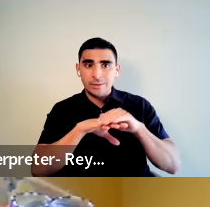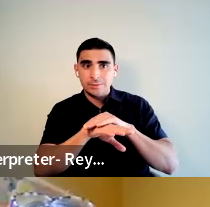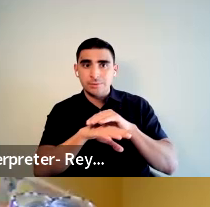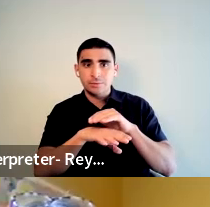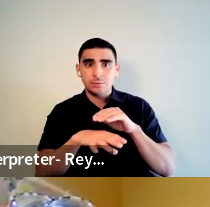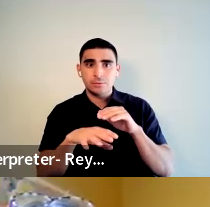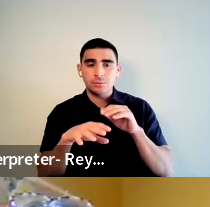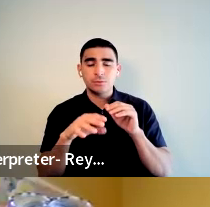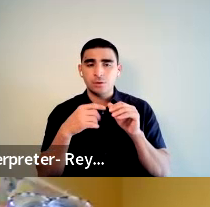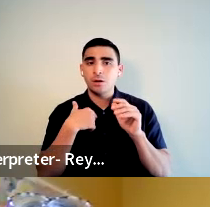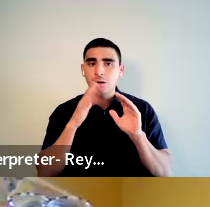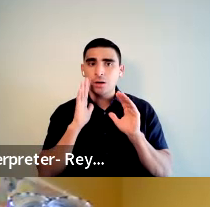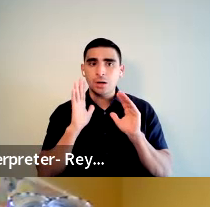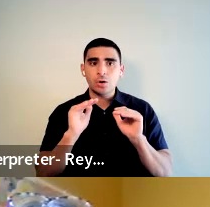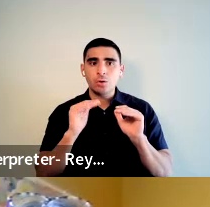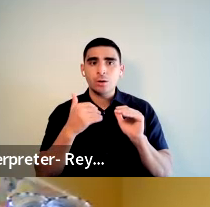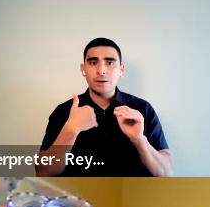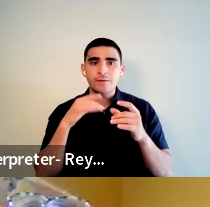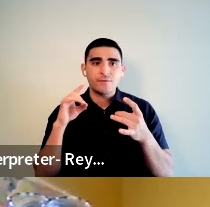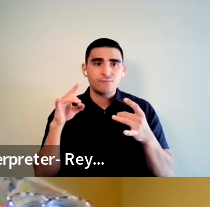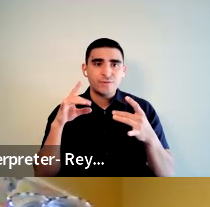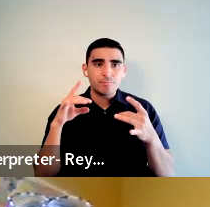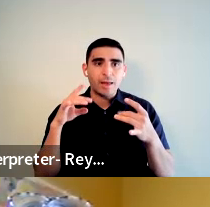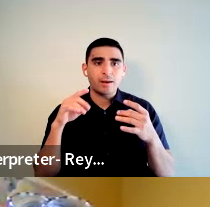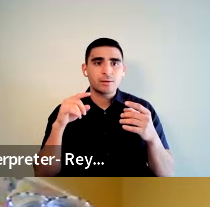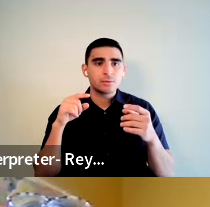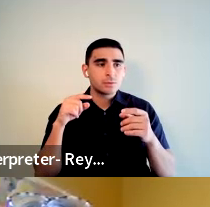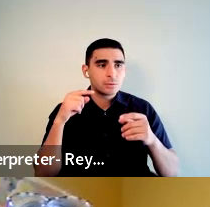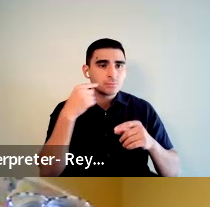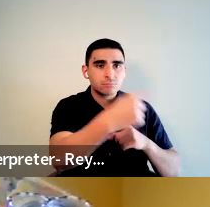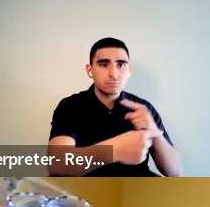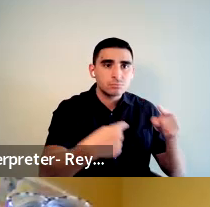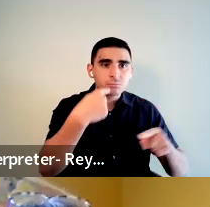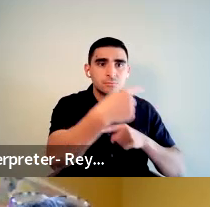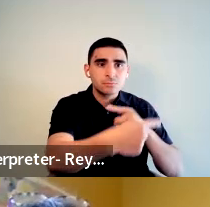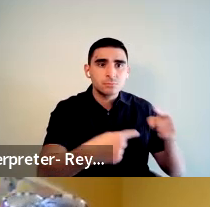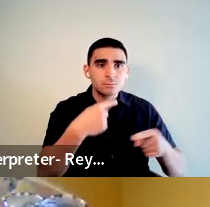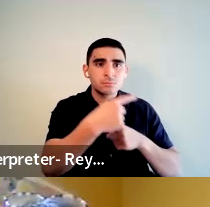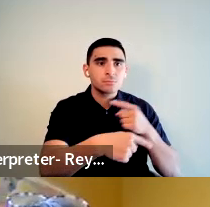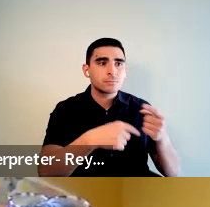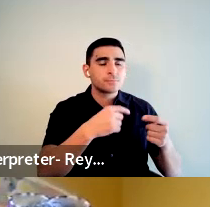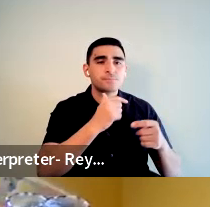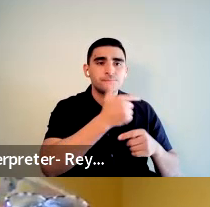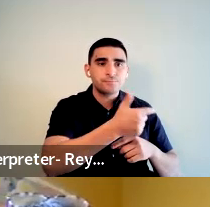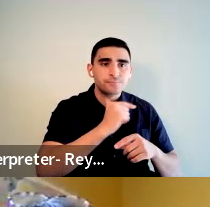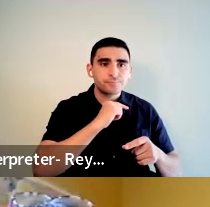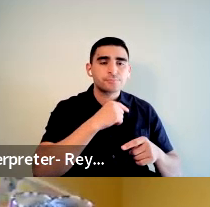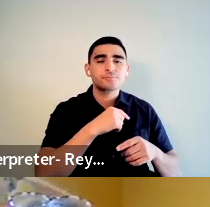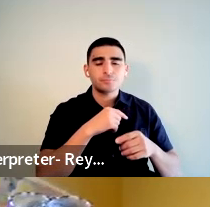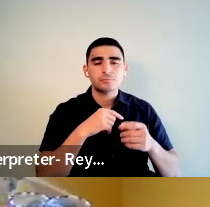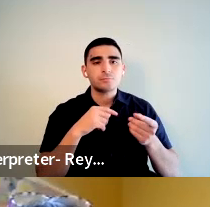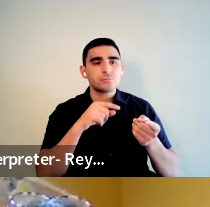And I would hope there'd be a continuous feedback loop in terms of as people engage in services, and then how does that inform the